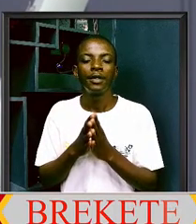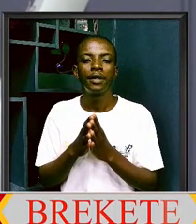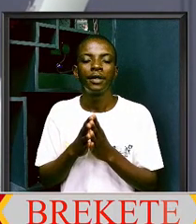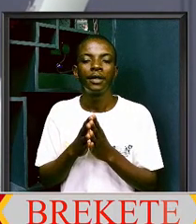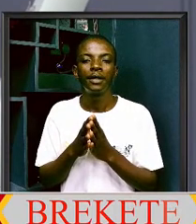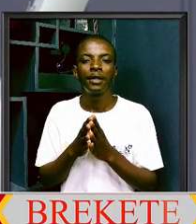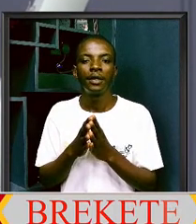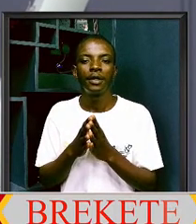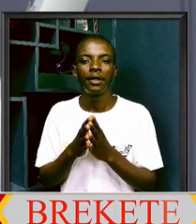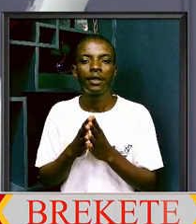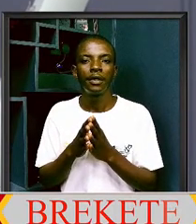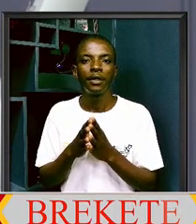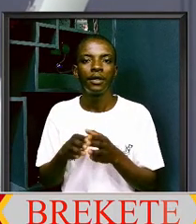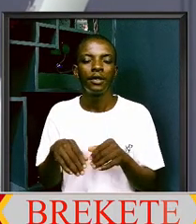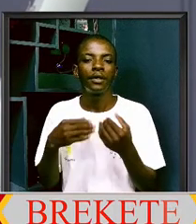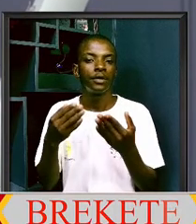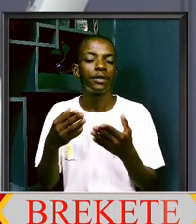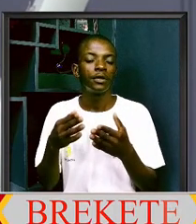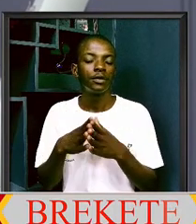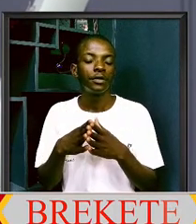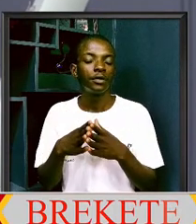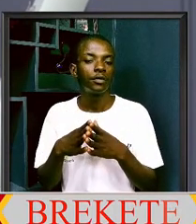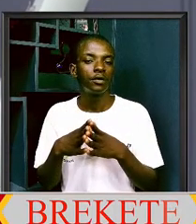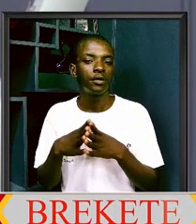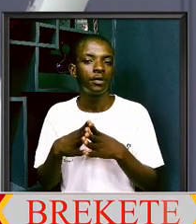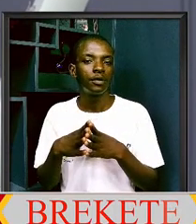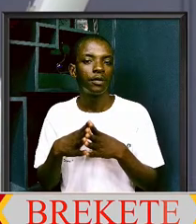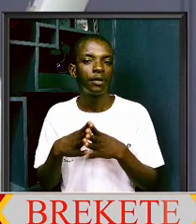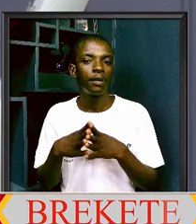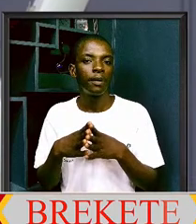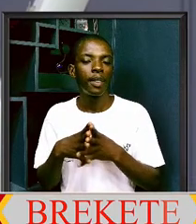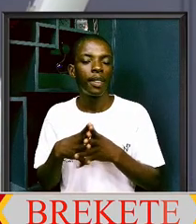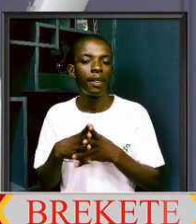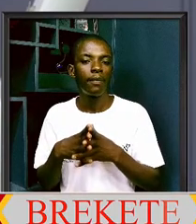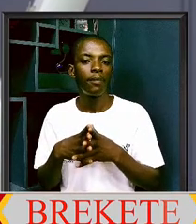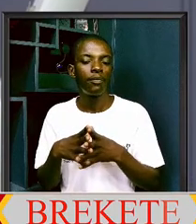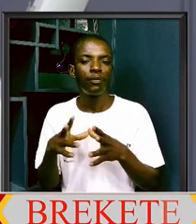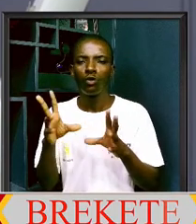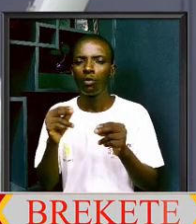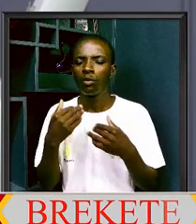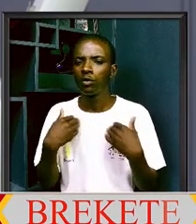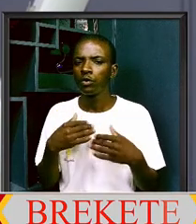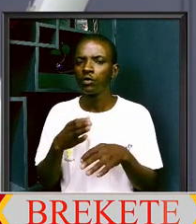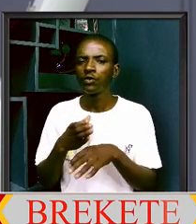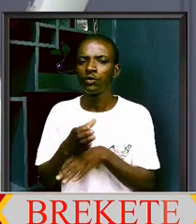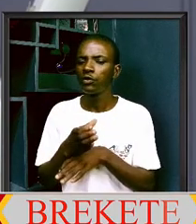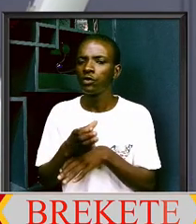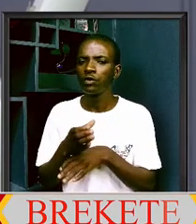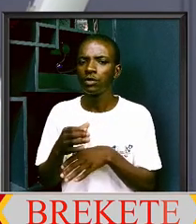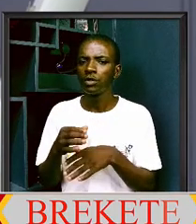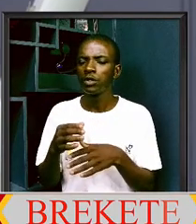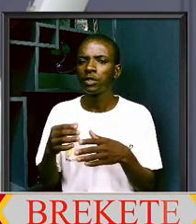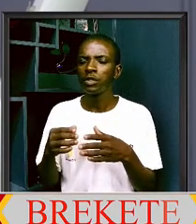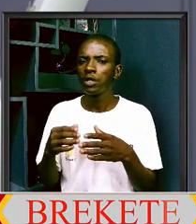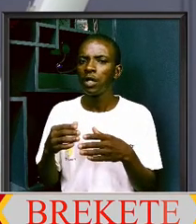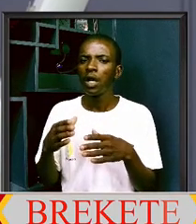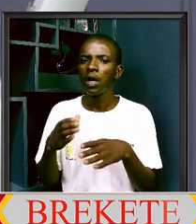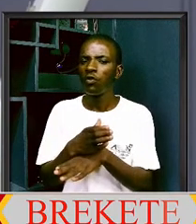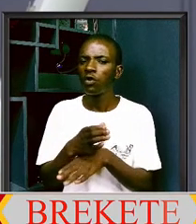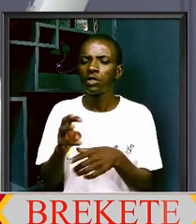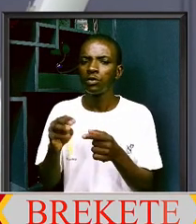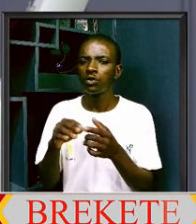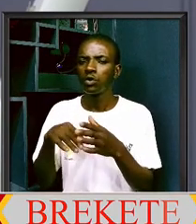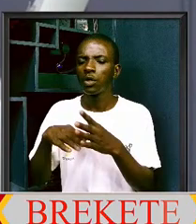coconut they house with their con con nobody them no for them they eject